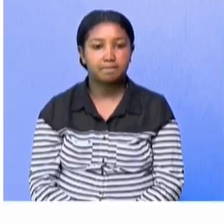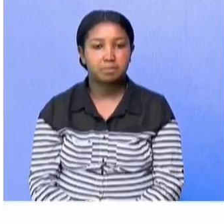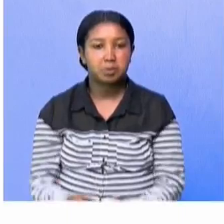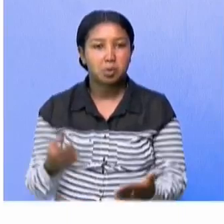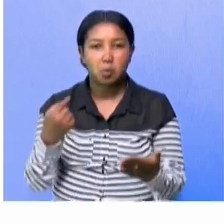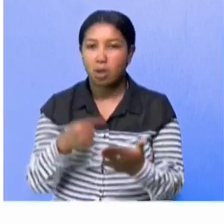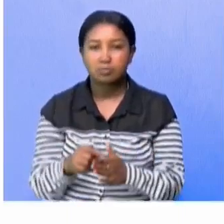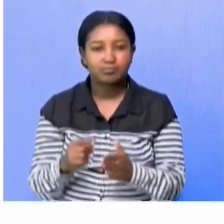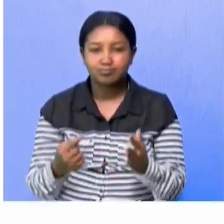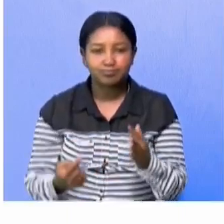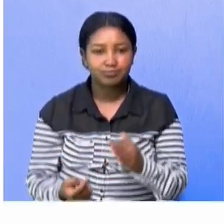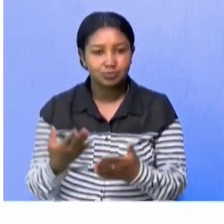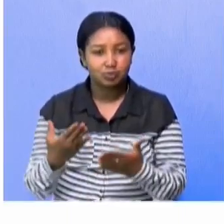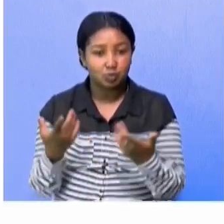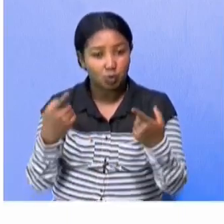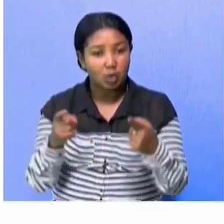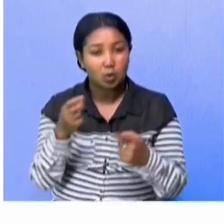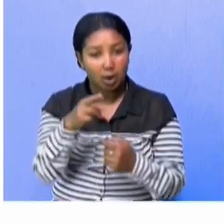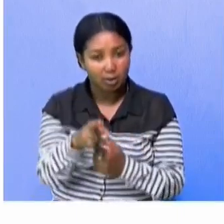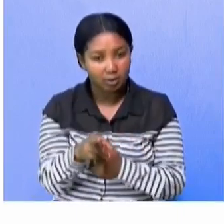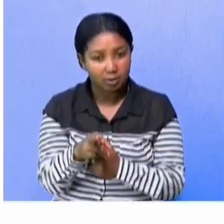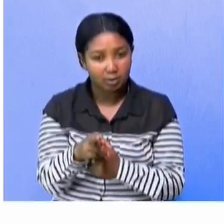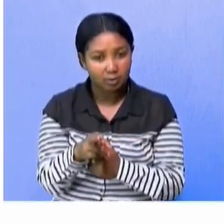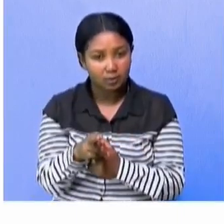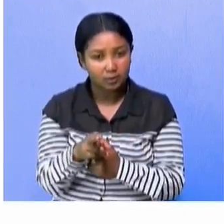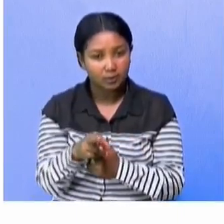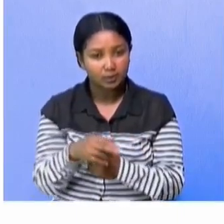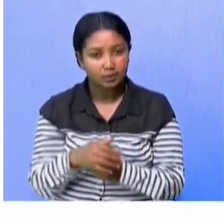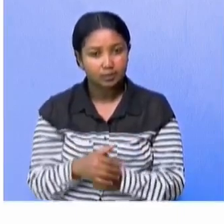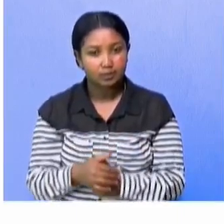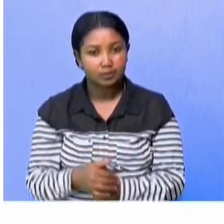What happened when you were